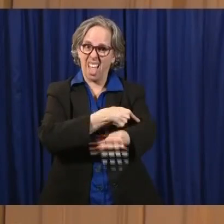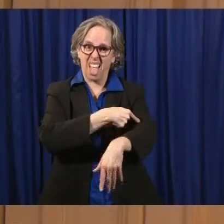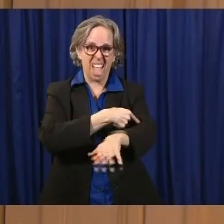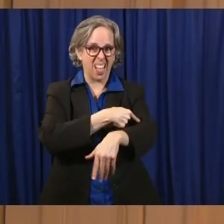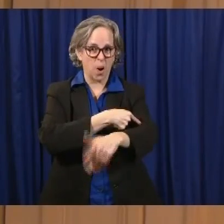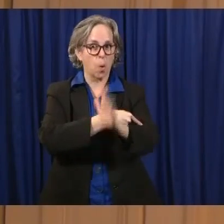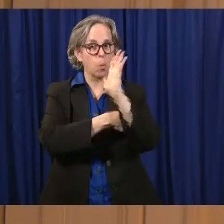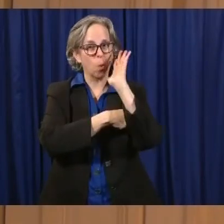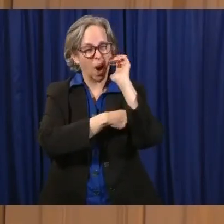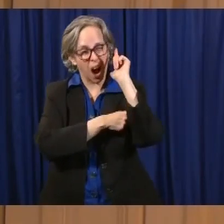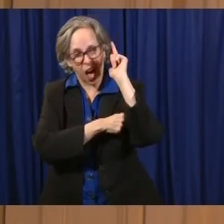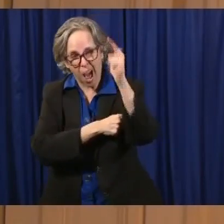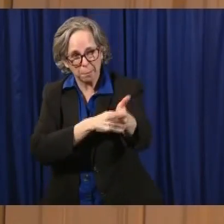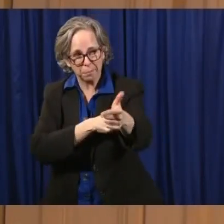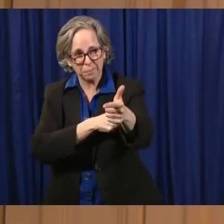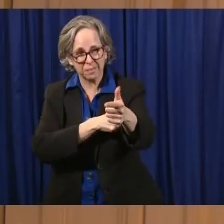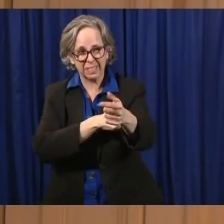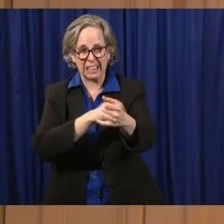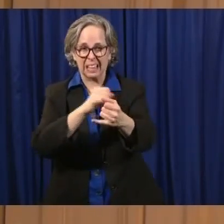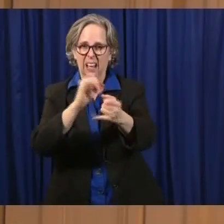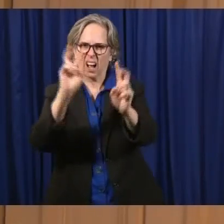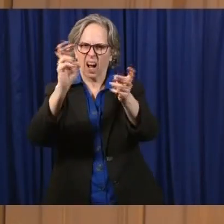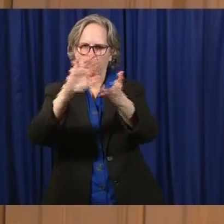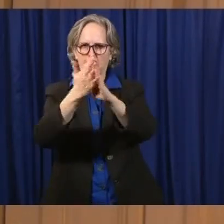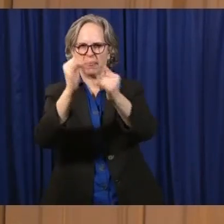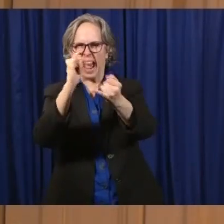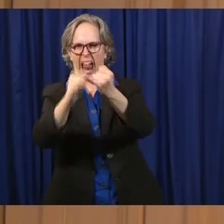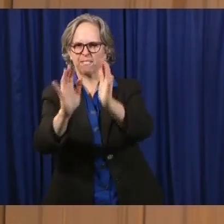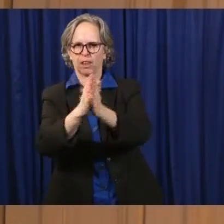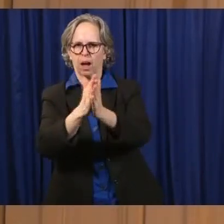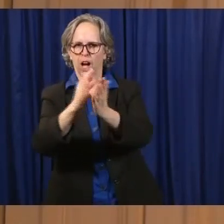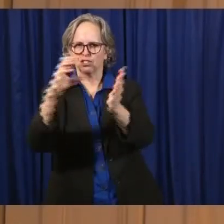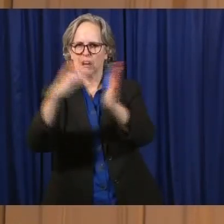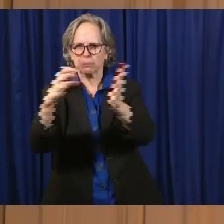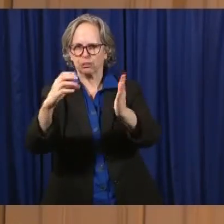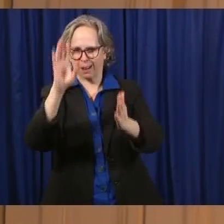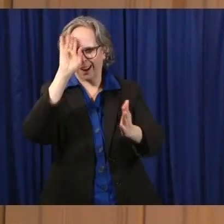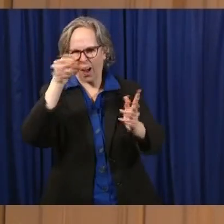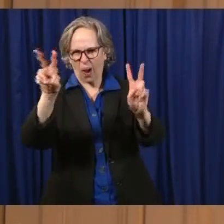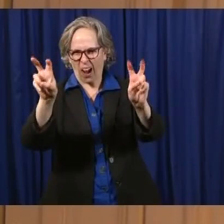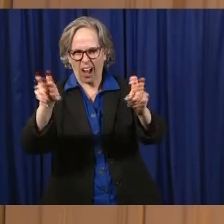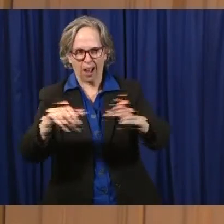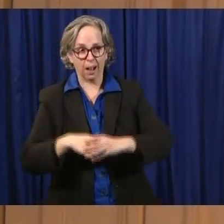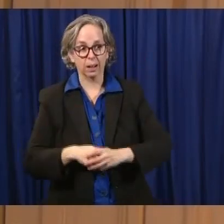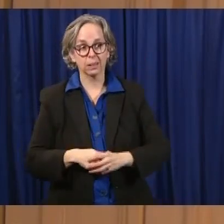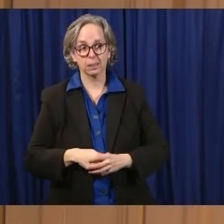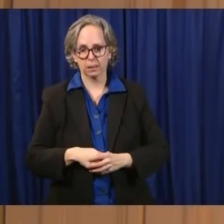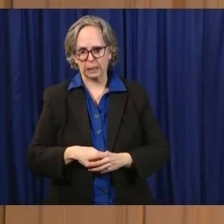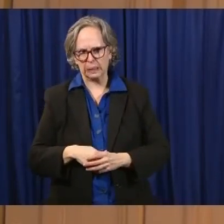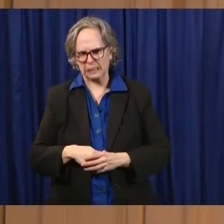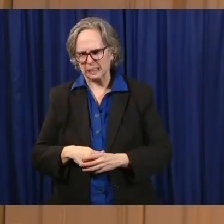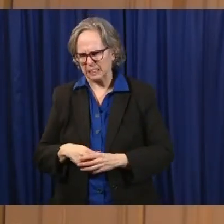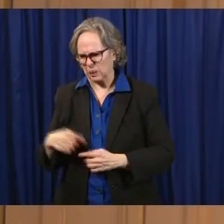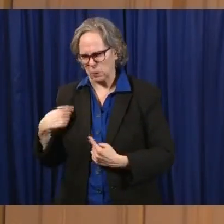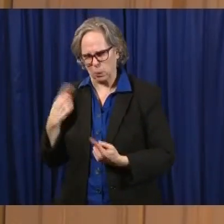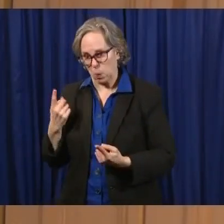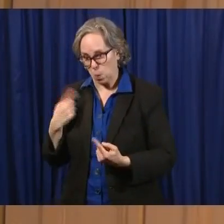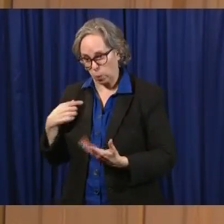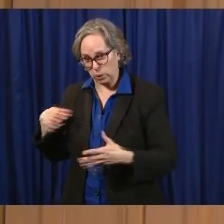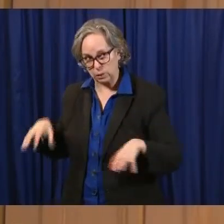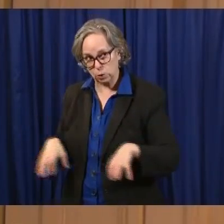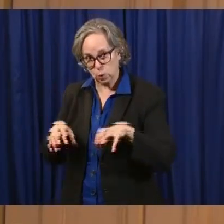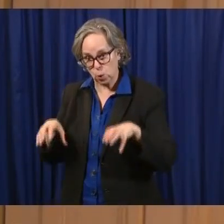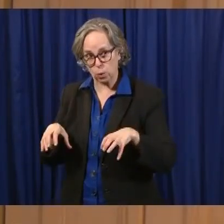chapter. And we do know that the things we have done have worked tremendously to save